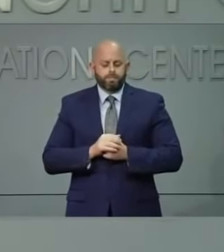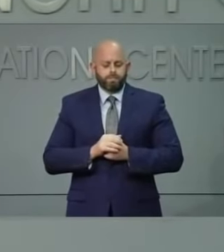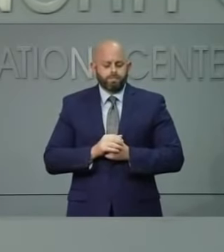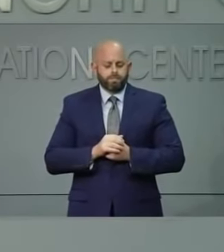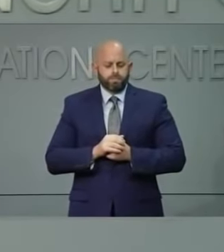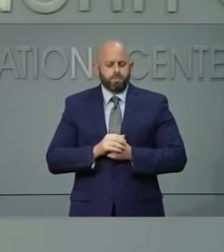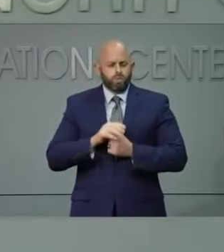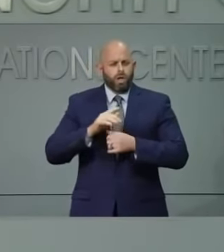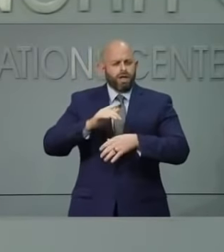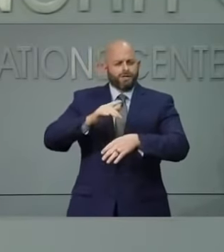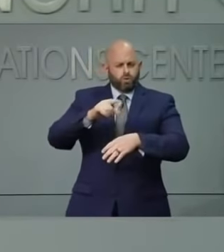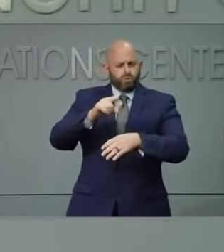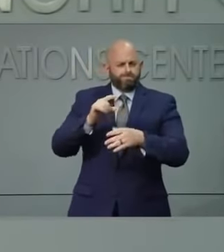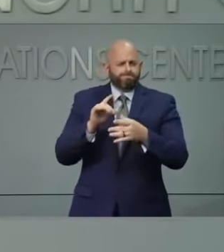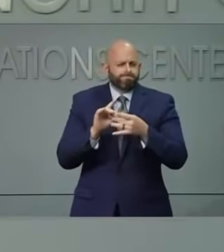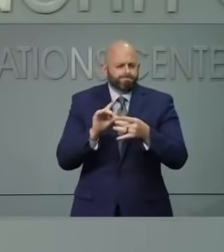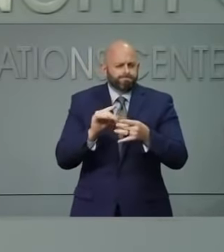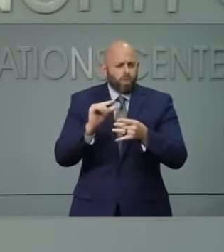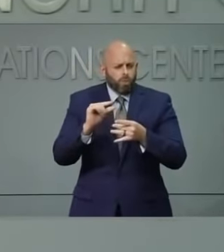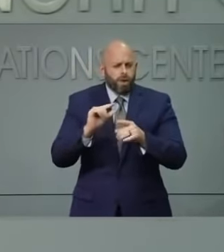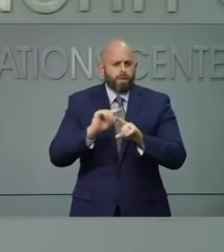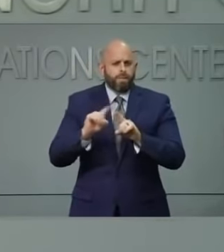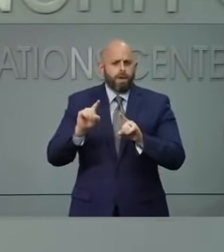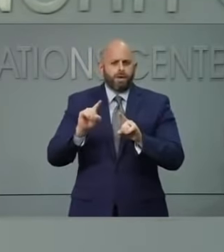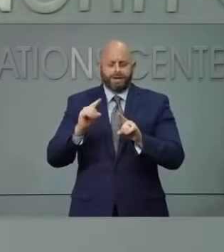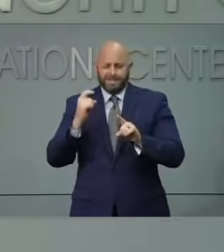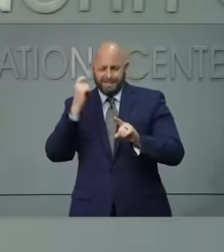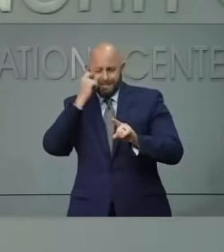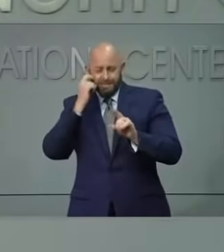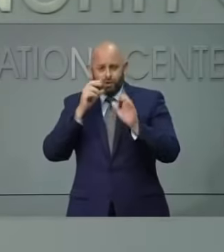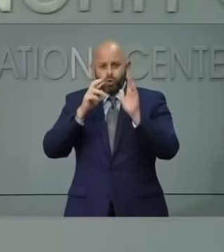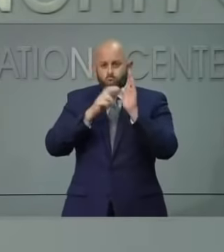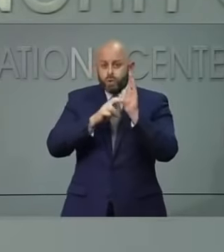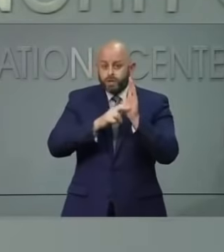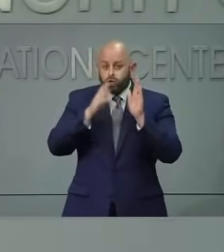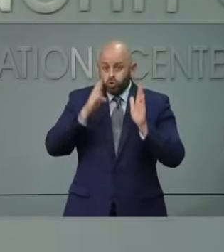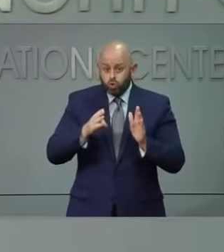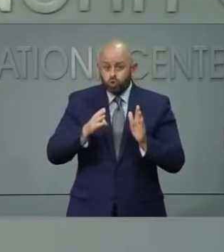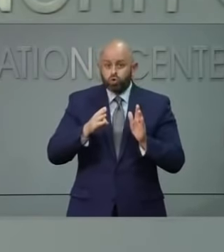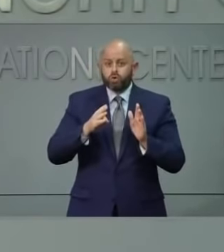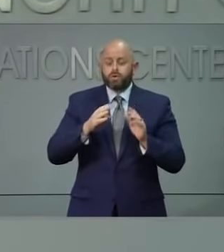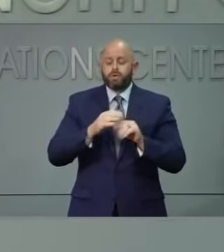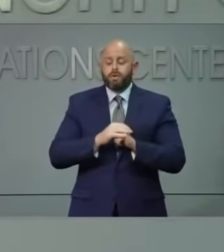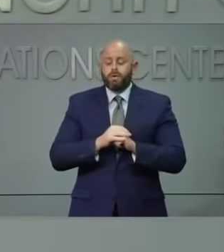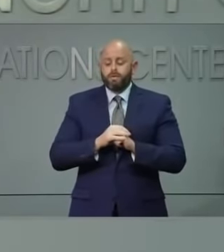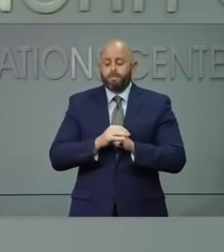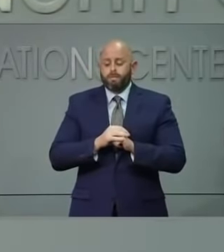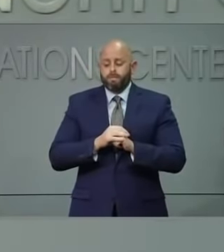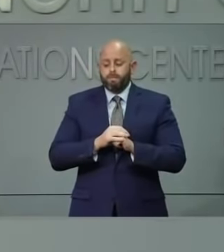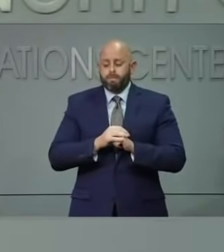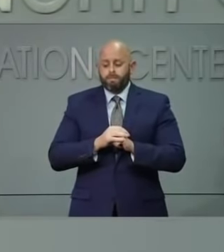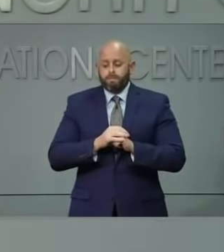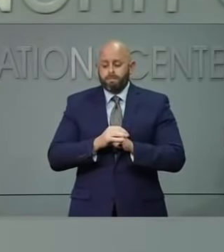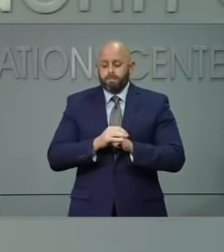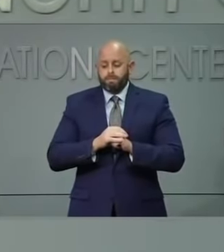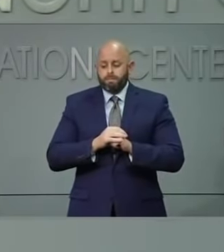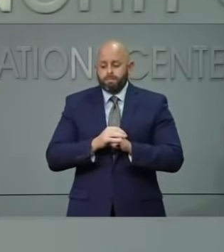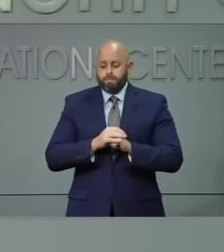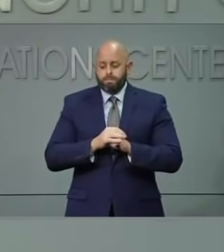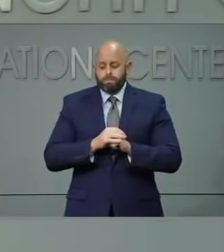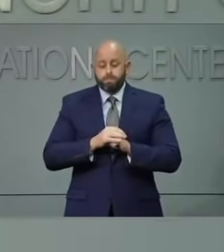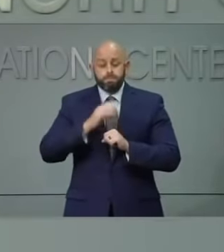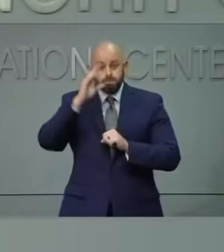at Duke and UNC saying that while there are regional differences, that as a state, hospitals are about 6 weeks away from being